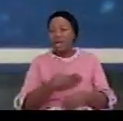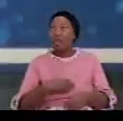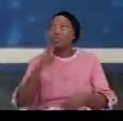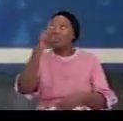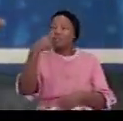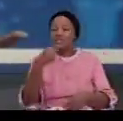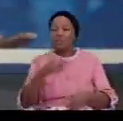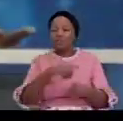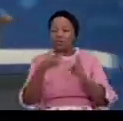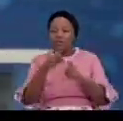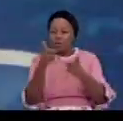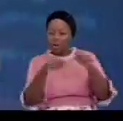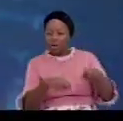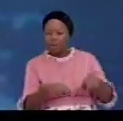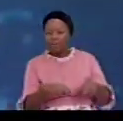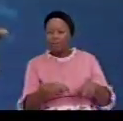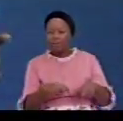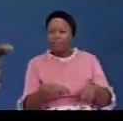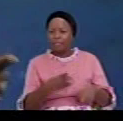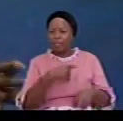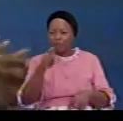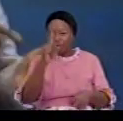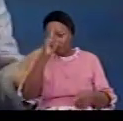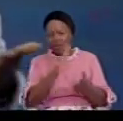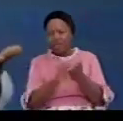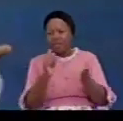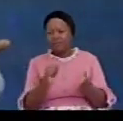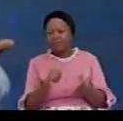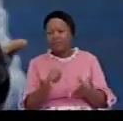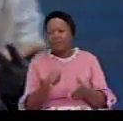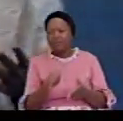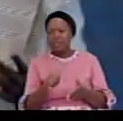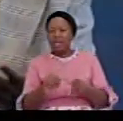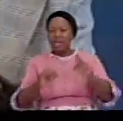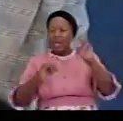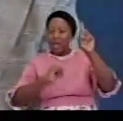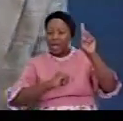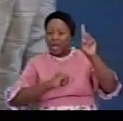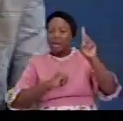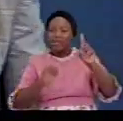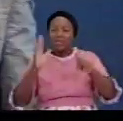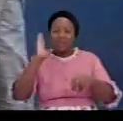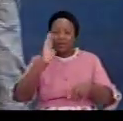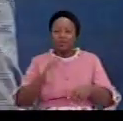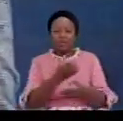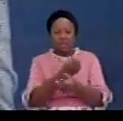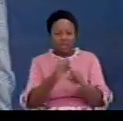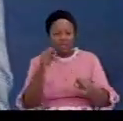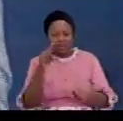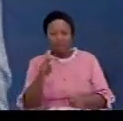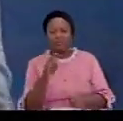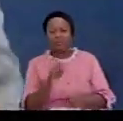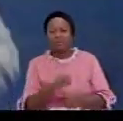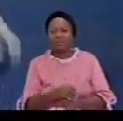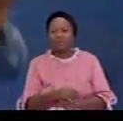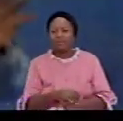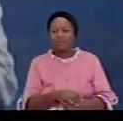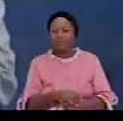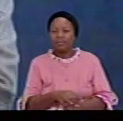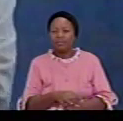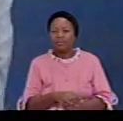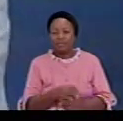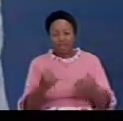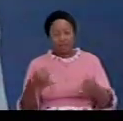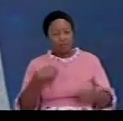you come and you believe, I will save you. It's